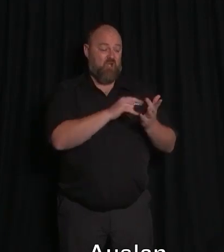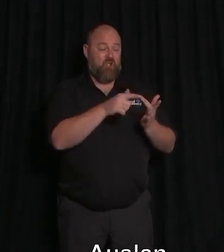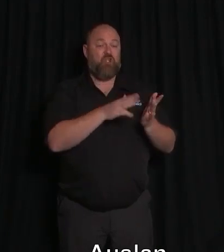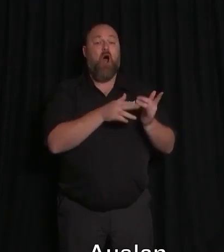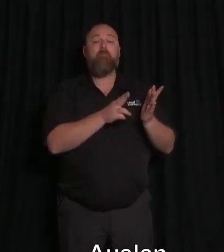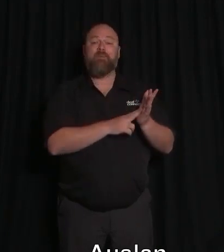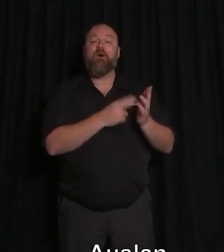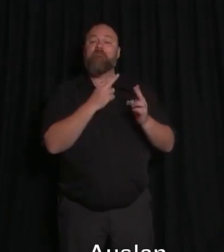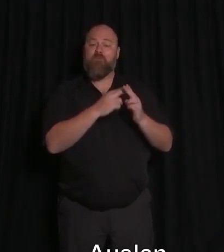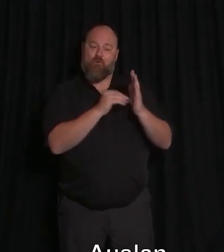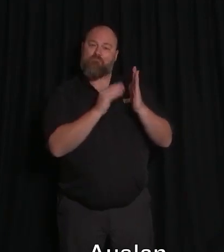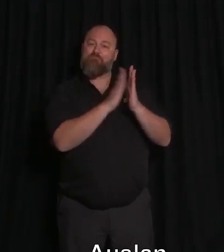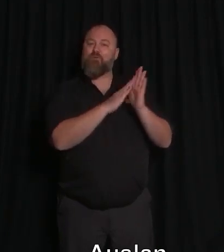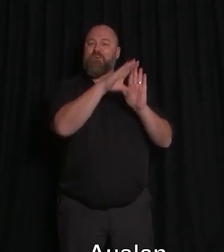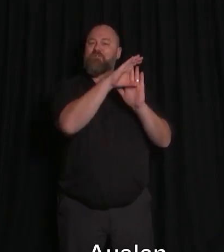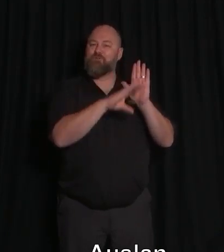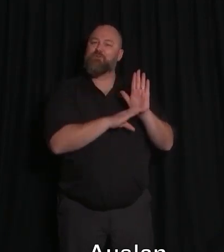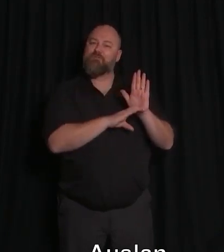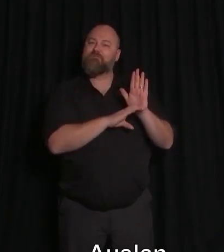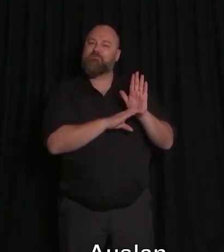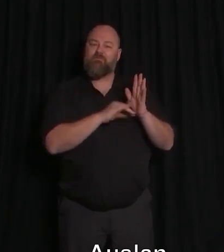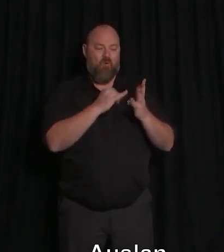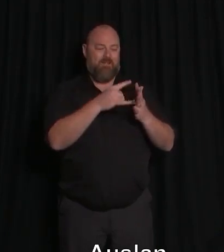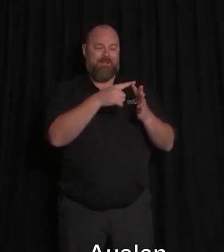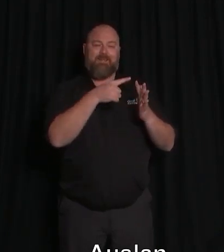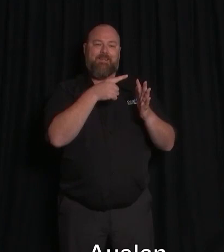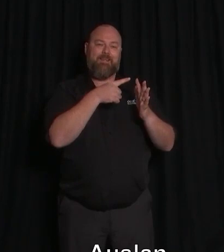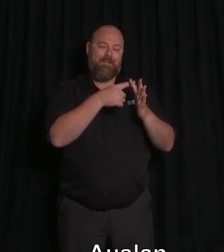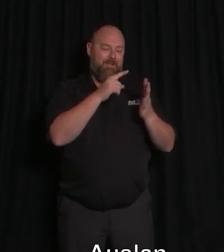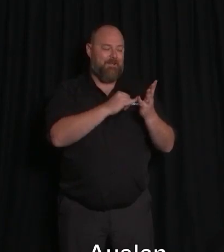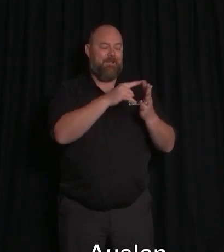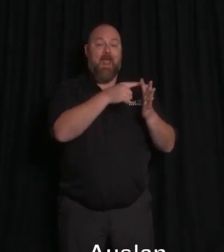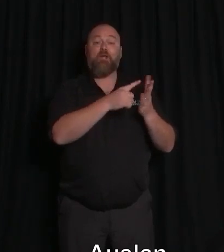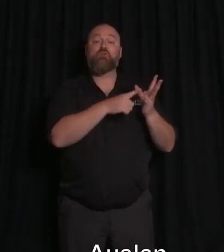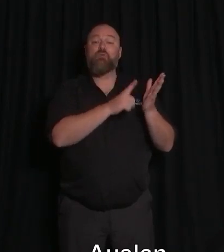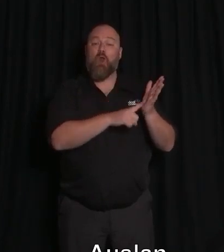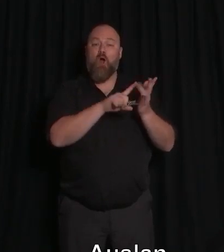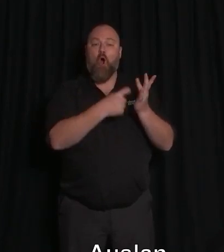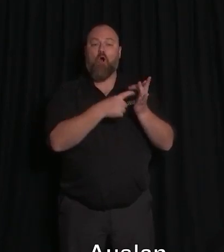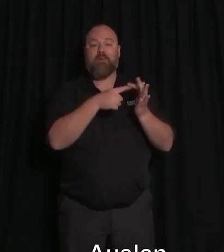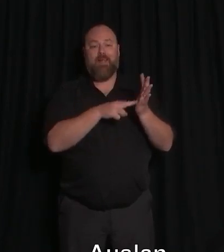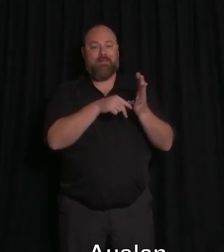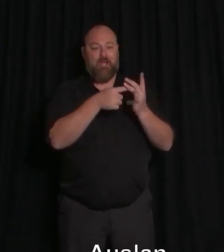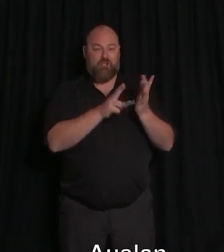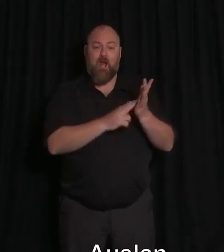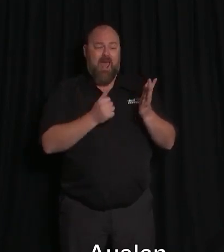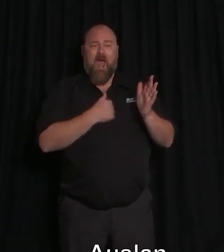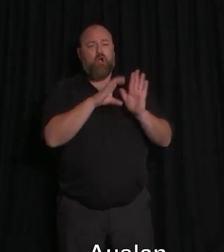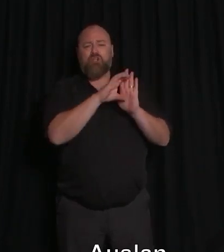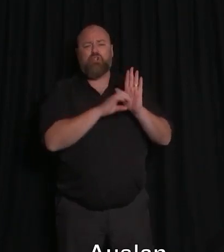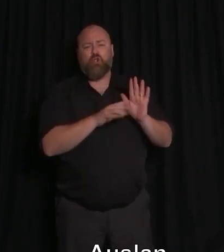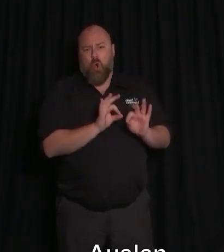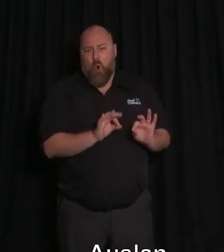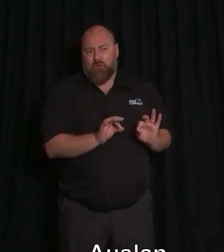orientation clause that was the first anywhere in the world. Our Constitution is not perfect. Living conditions